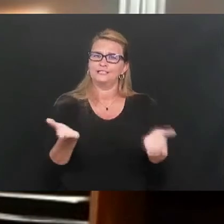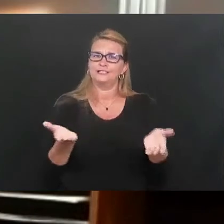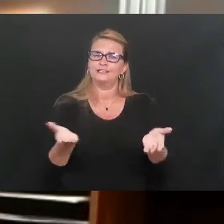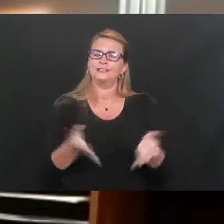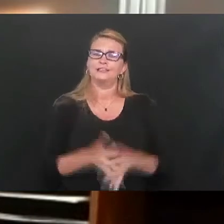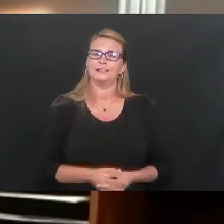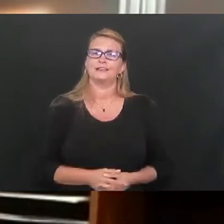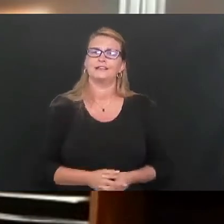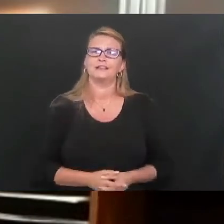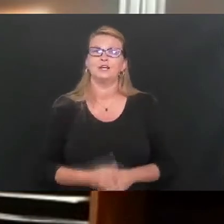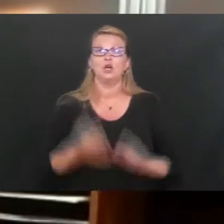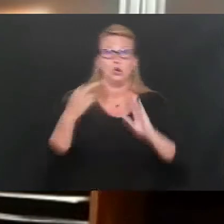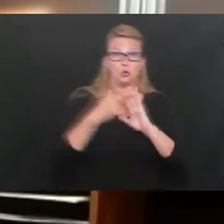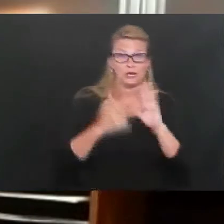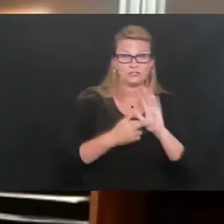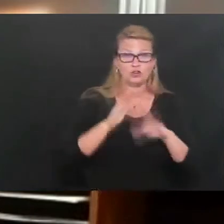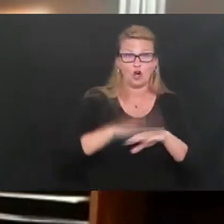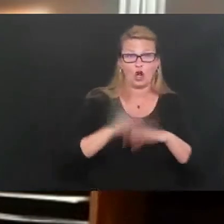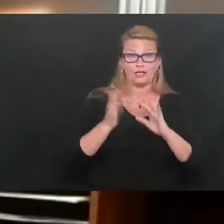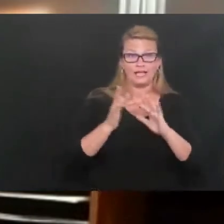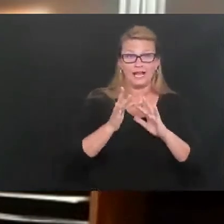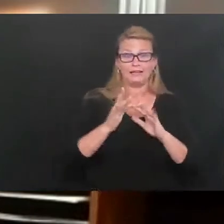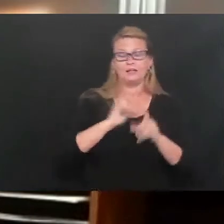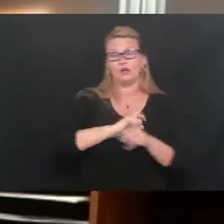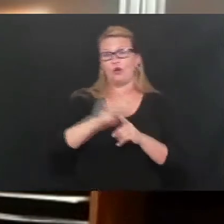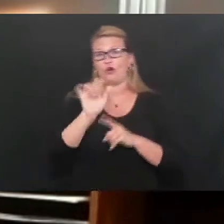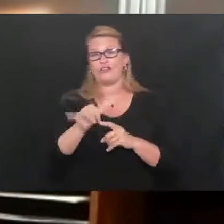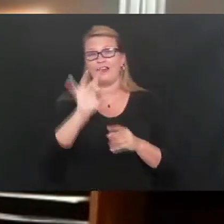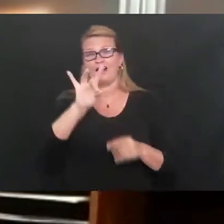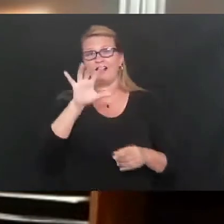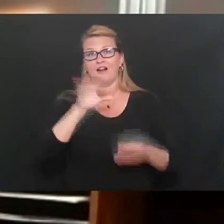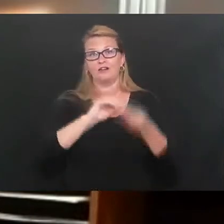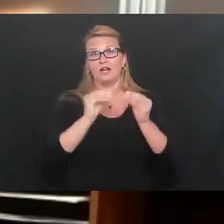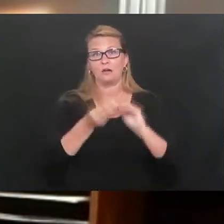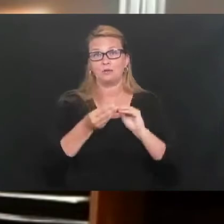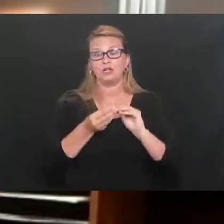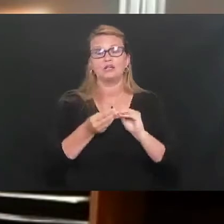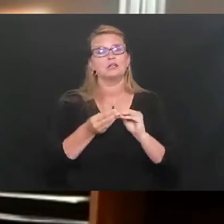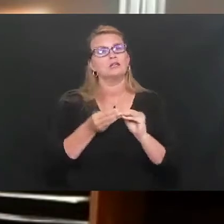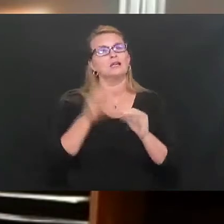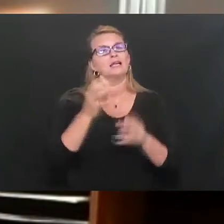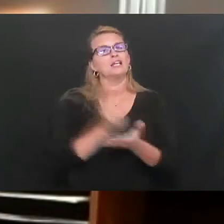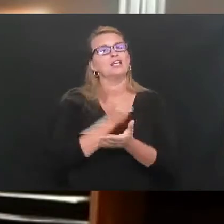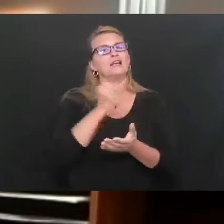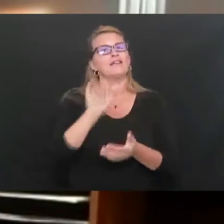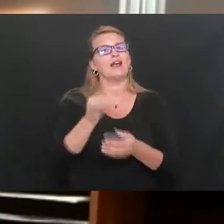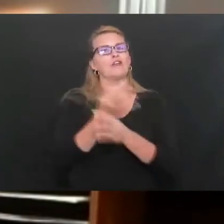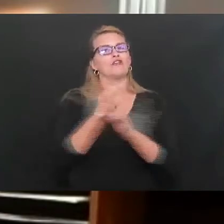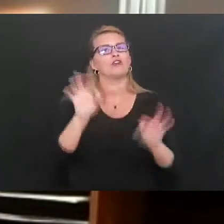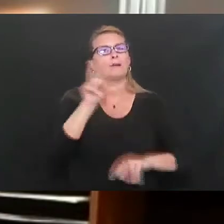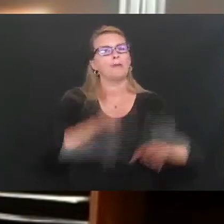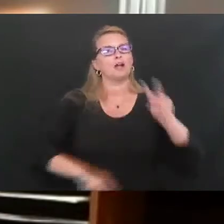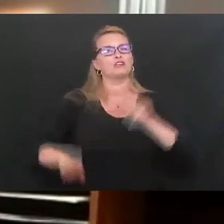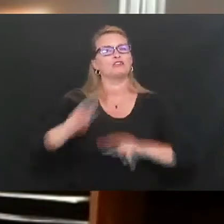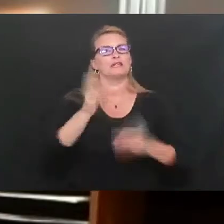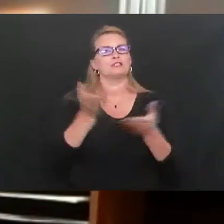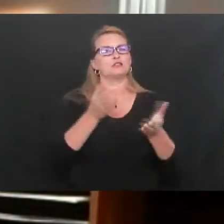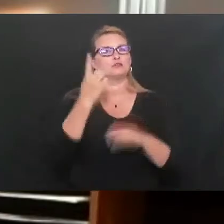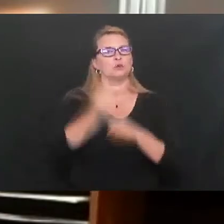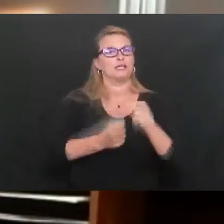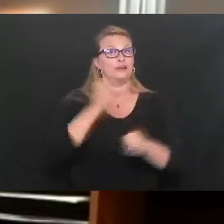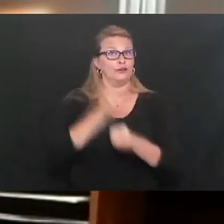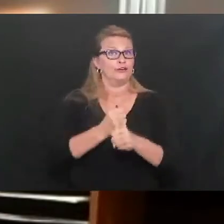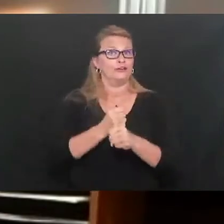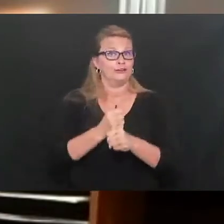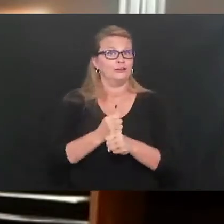that, register online. You can call an 800 number and register as well, but you get that free monitoring service for a year. There's also